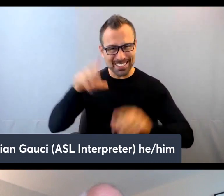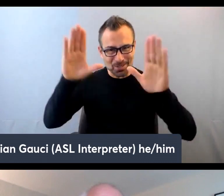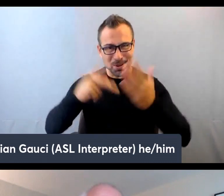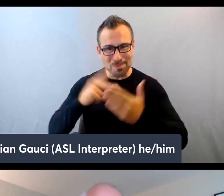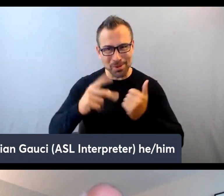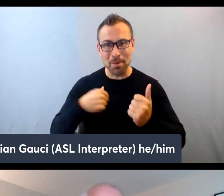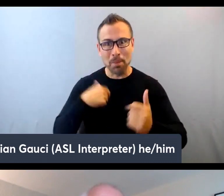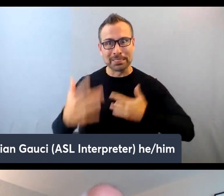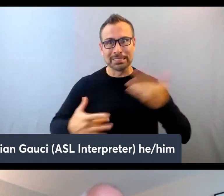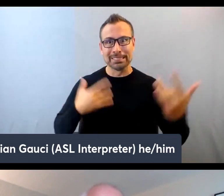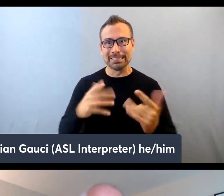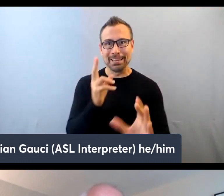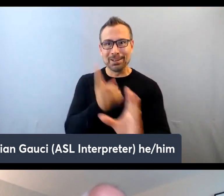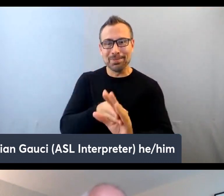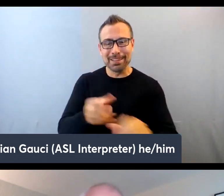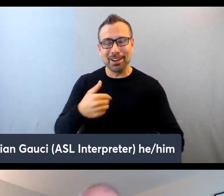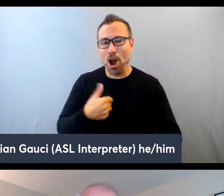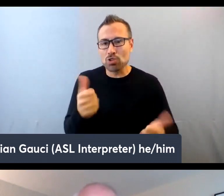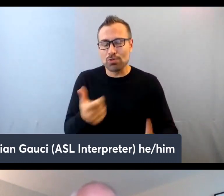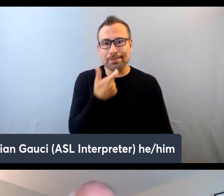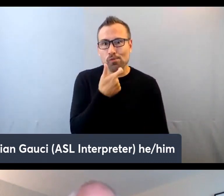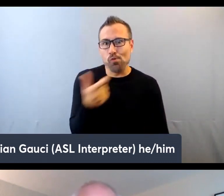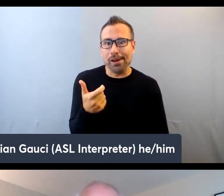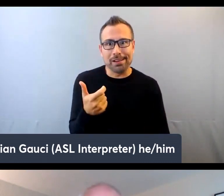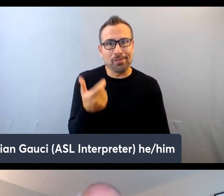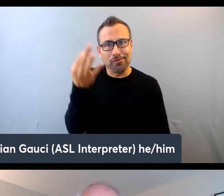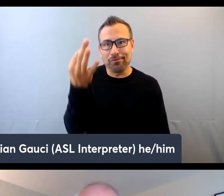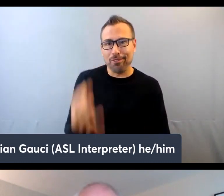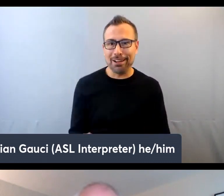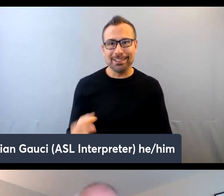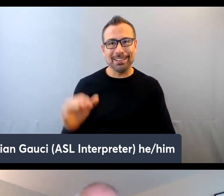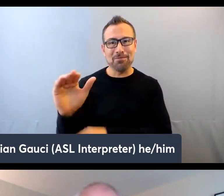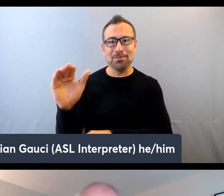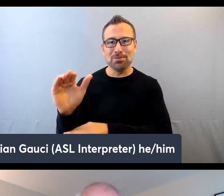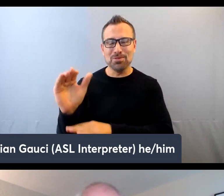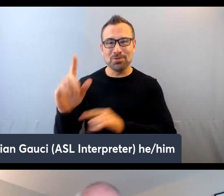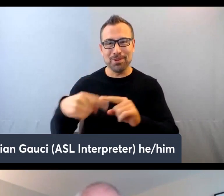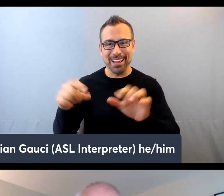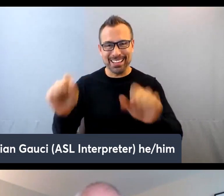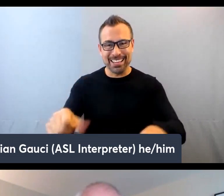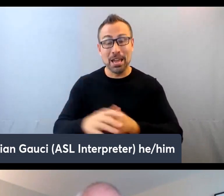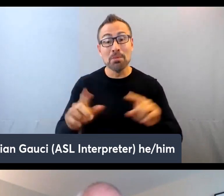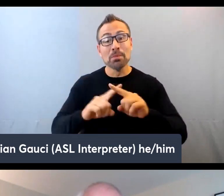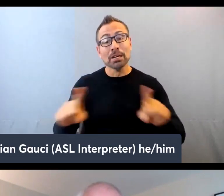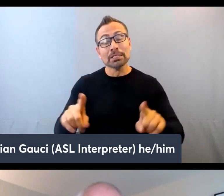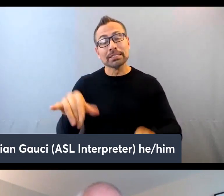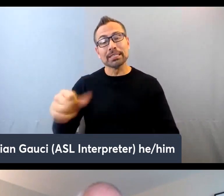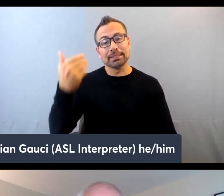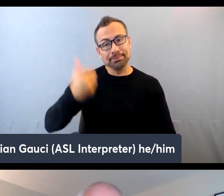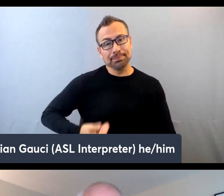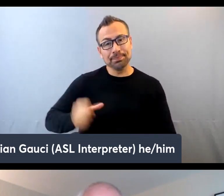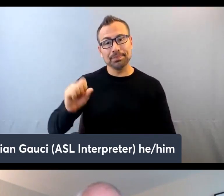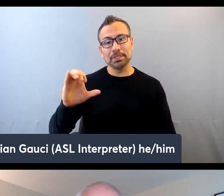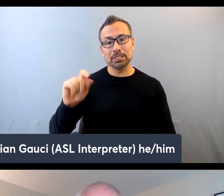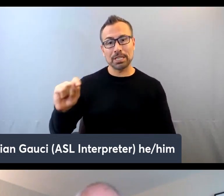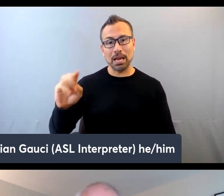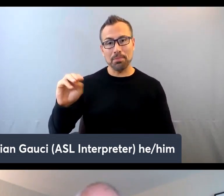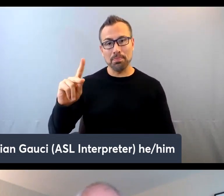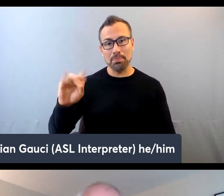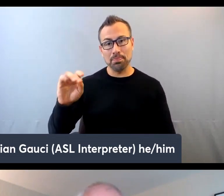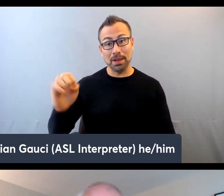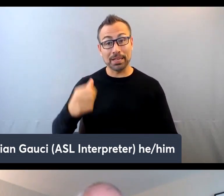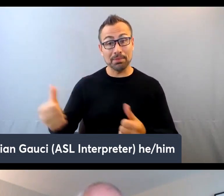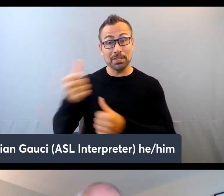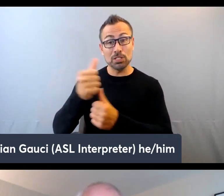here. I try and catch it every Friday afternoon as I can. But yes, I'm Scott Malky. I am the senior product manager